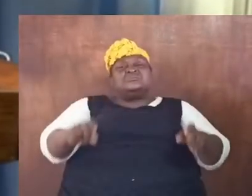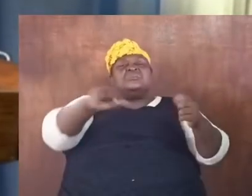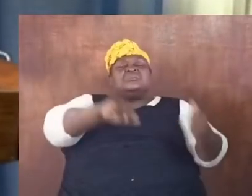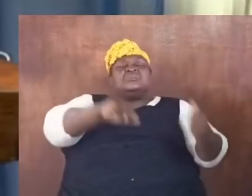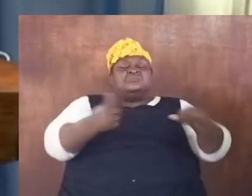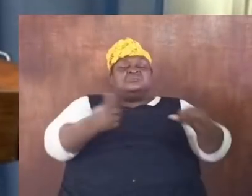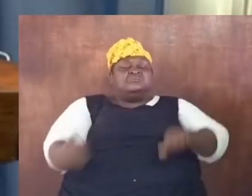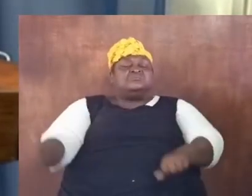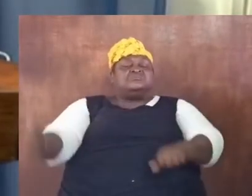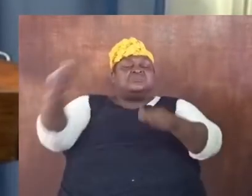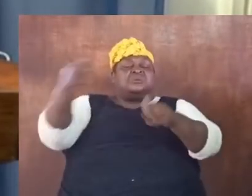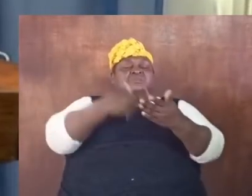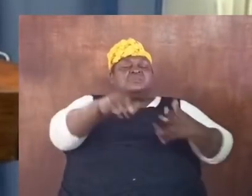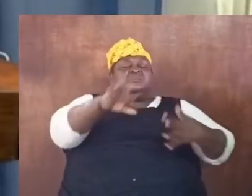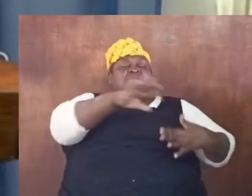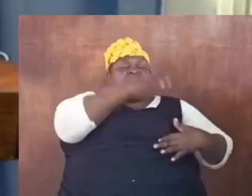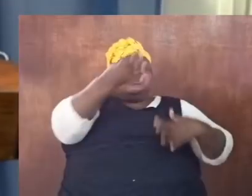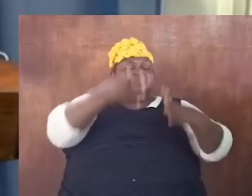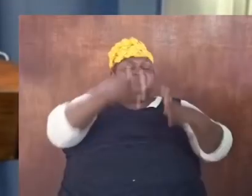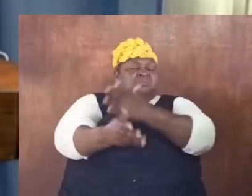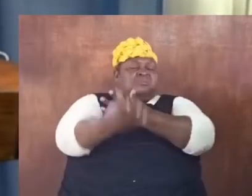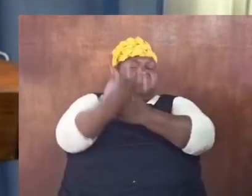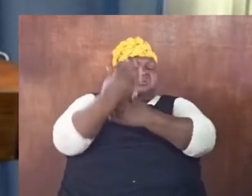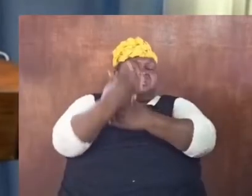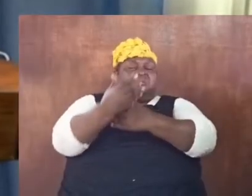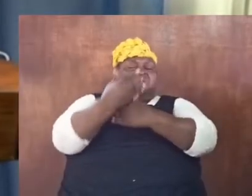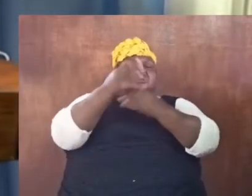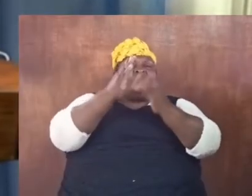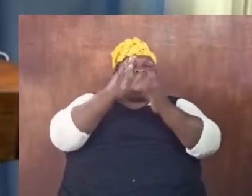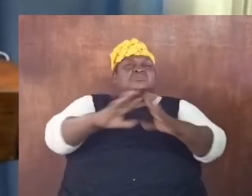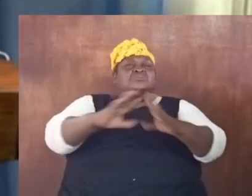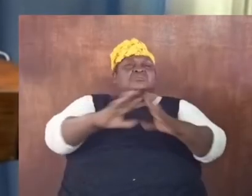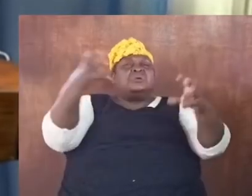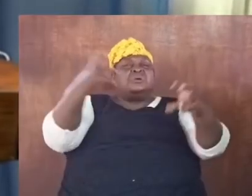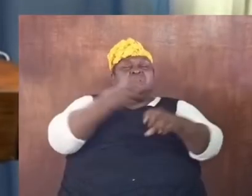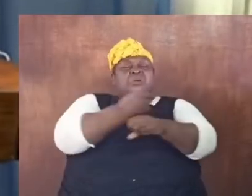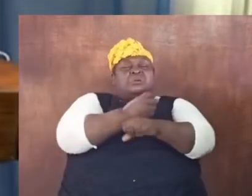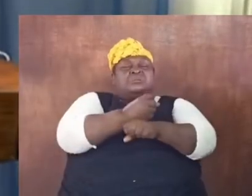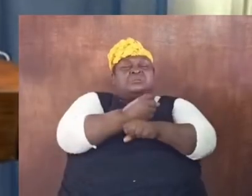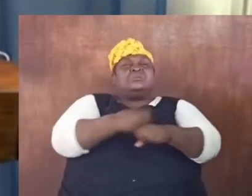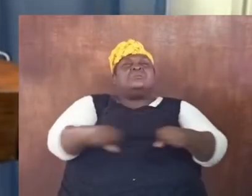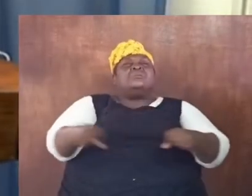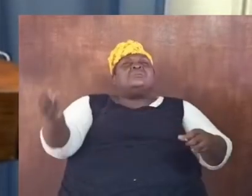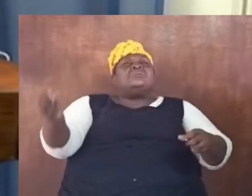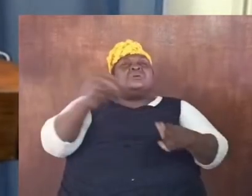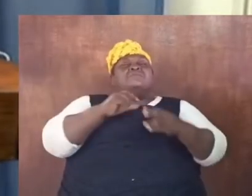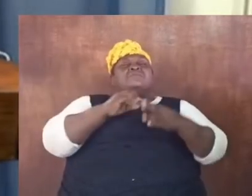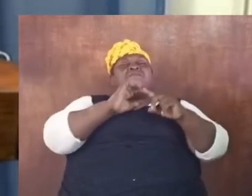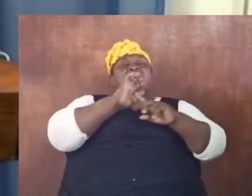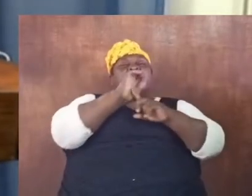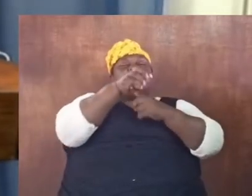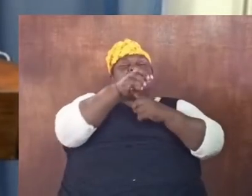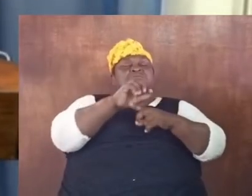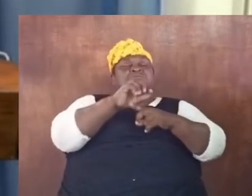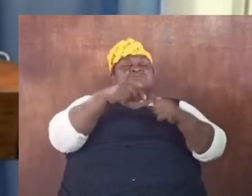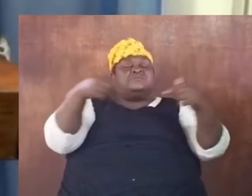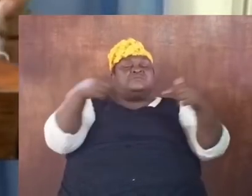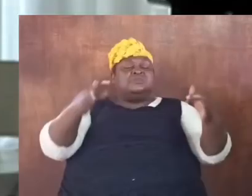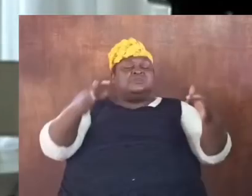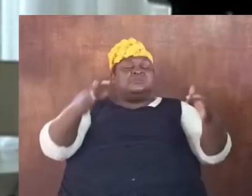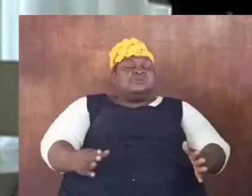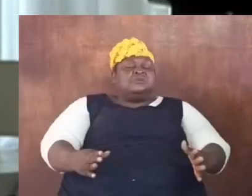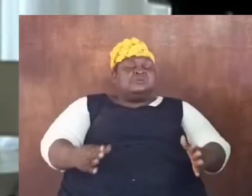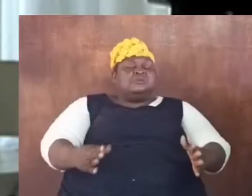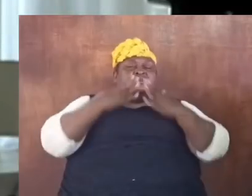of the Holy Ghost this morning. God, we bind up every principalities and every forces of the enemy. God, we